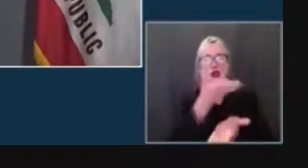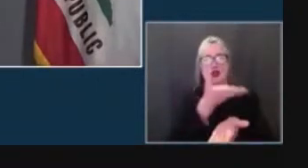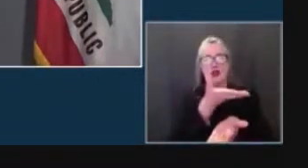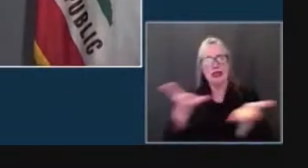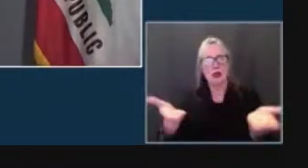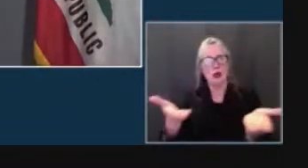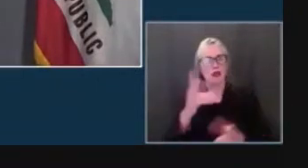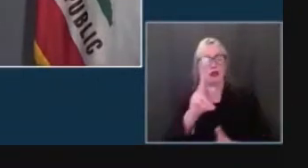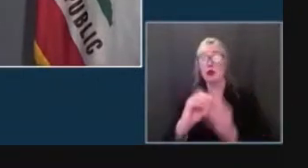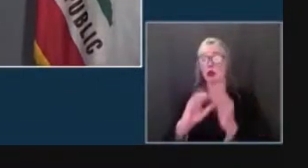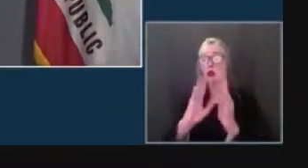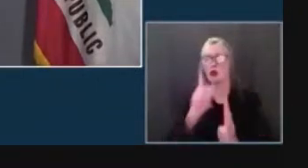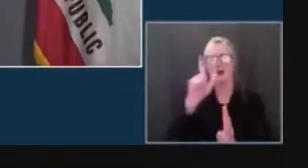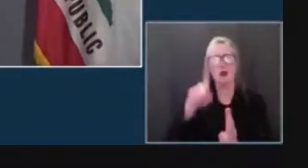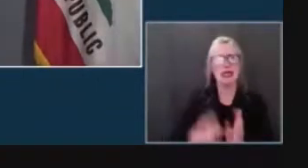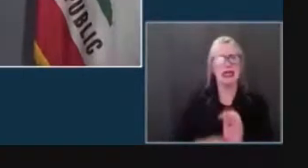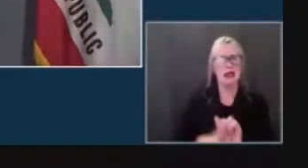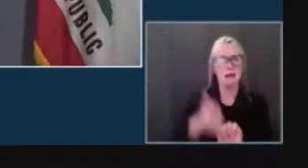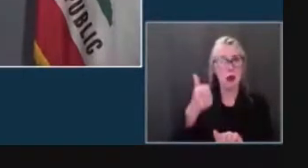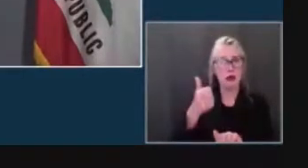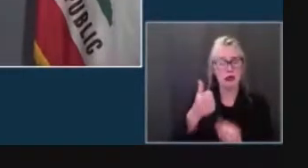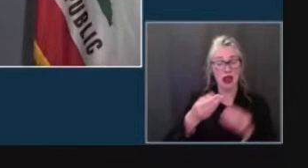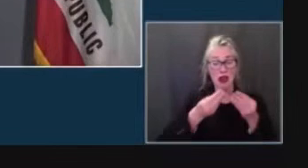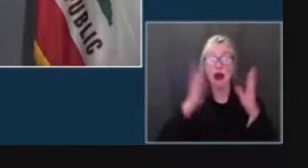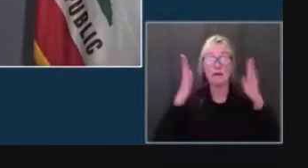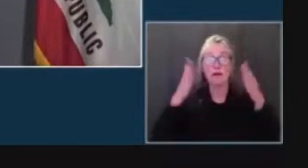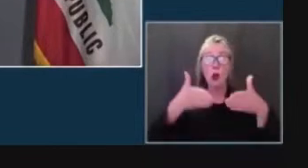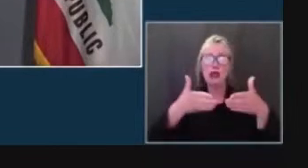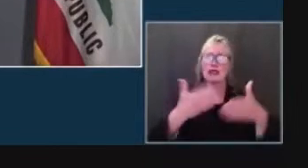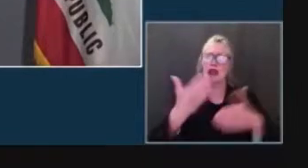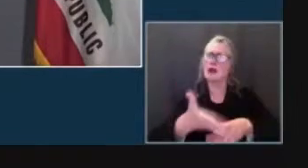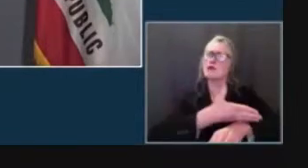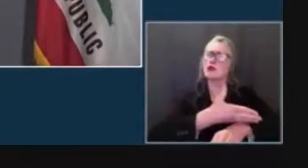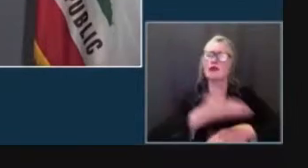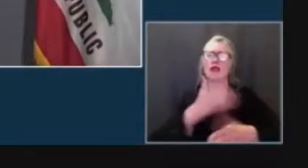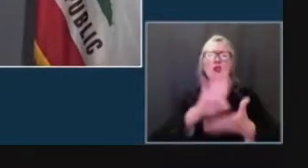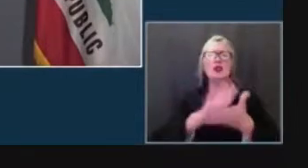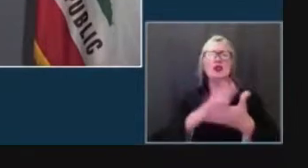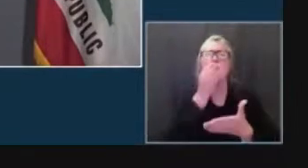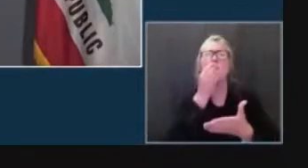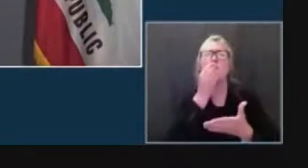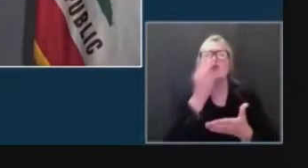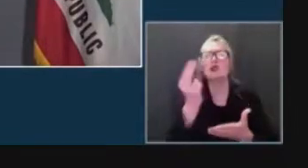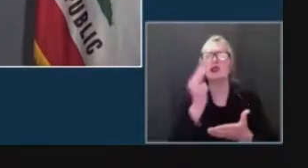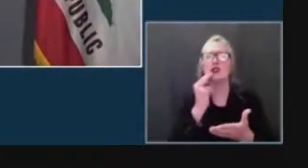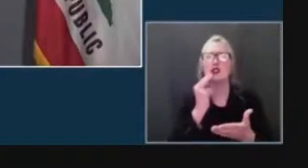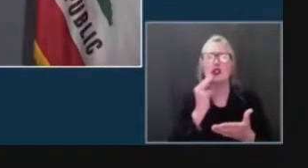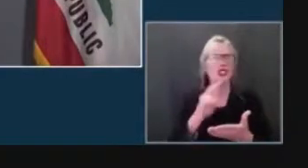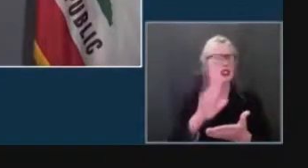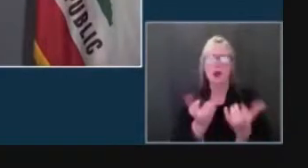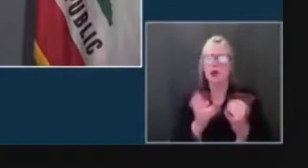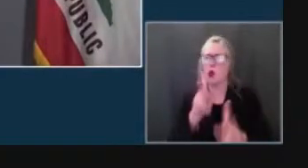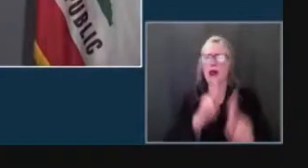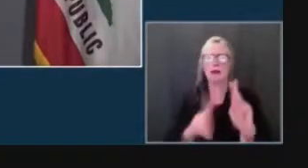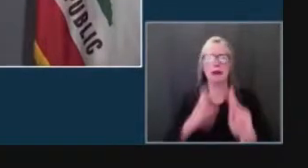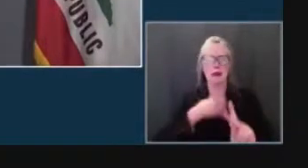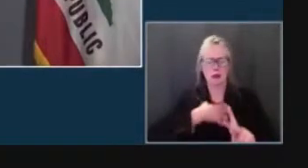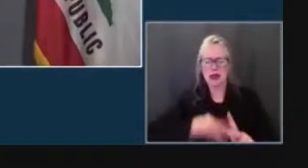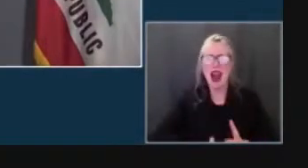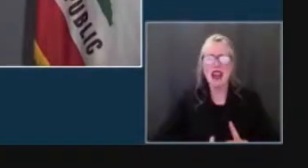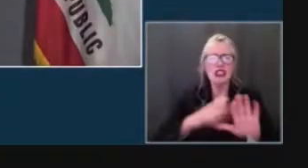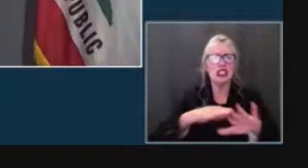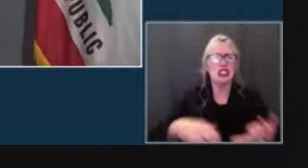our students most in need. We're focusing on school nutrition to ensure that hunger is not an obstacle to learning, and on early literacy